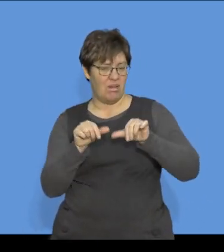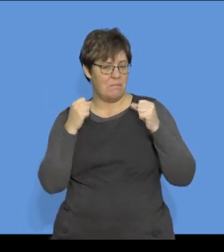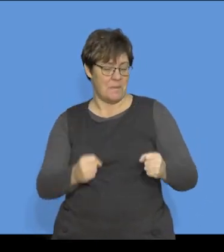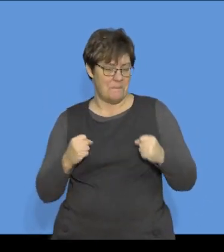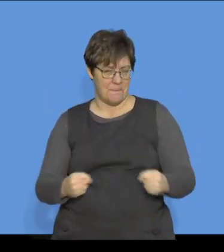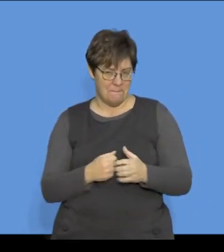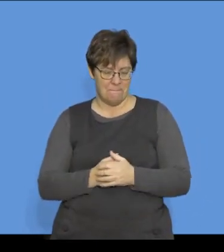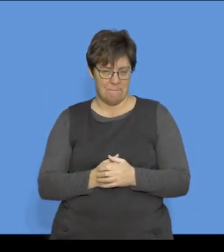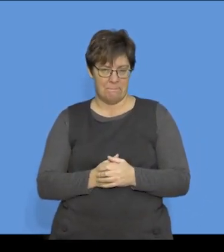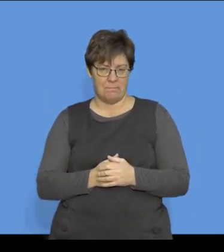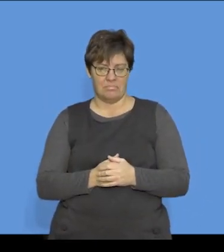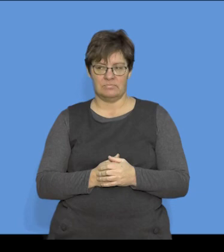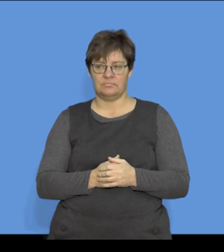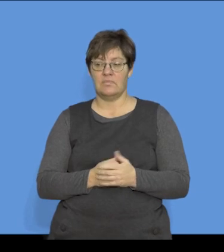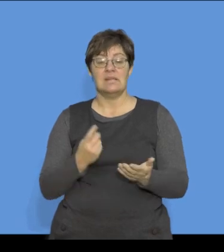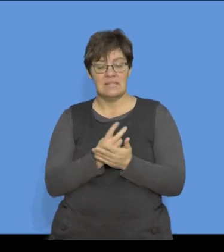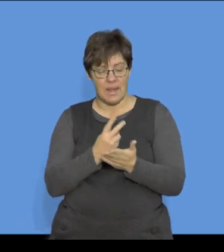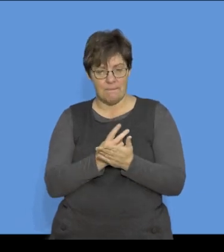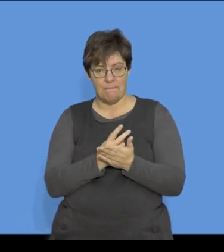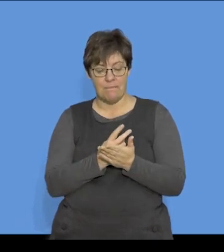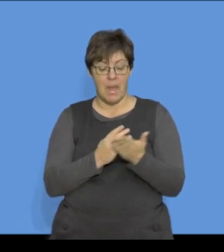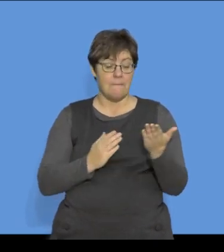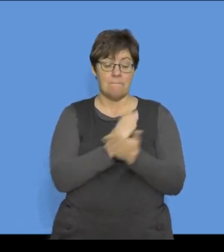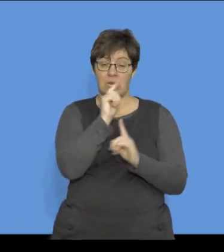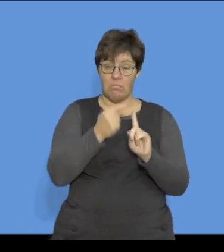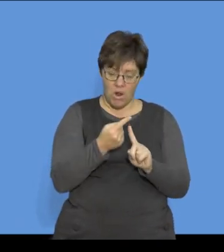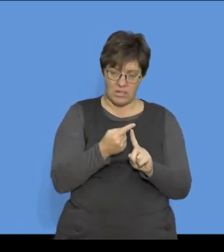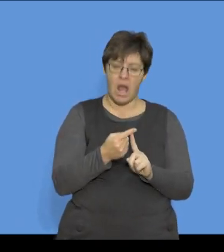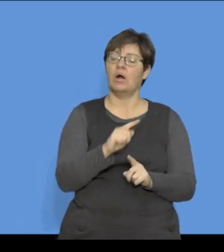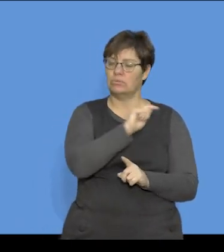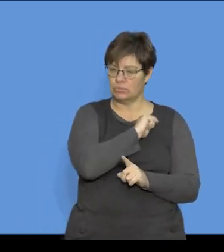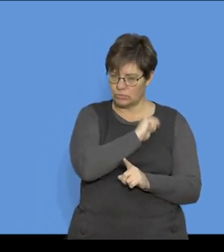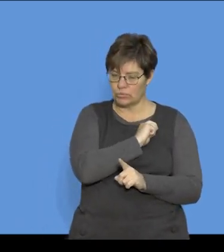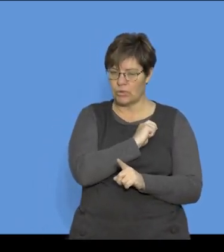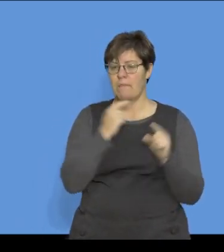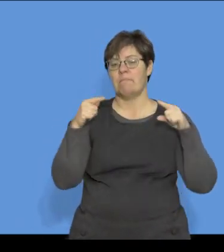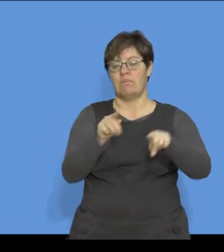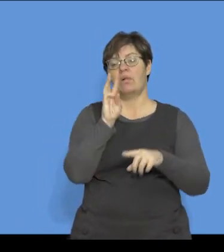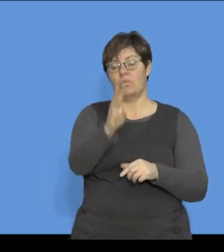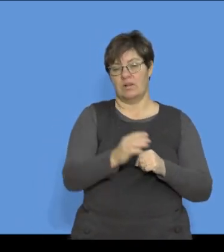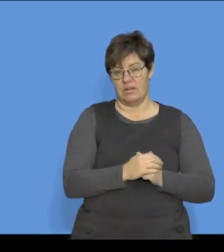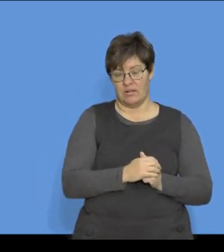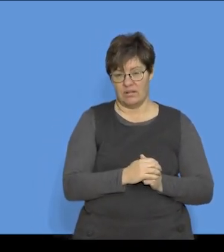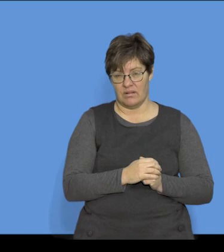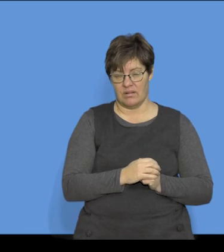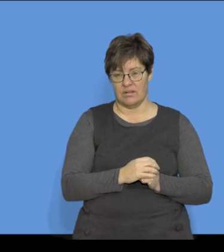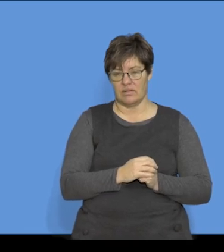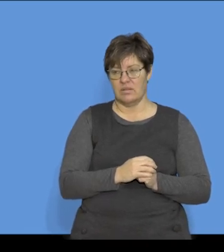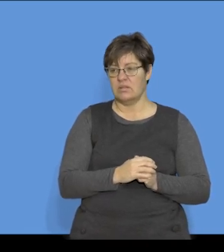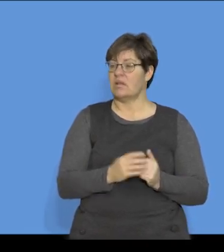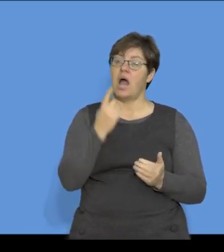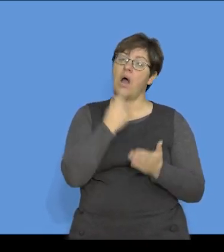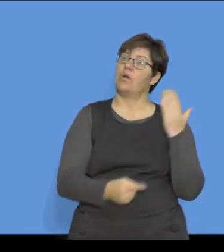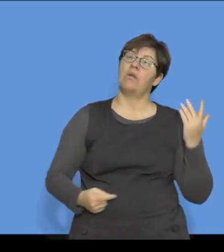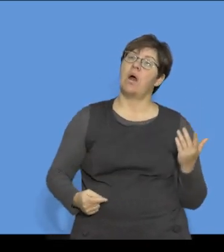if it does pass through it, it will definitely be parallel to it. So do you see, it's not just about it